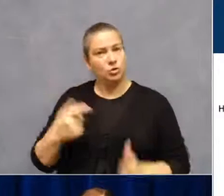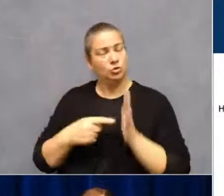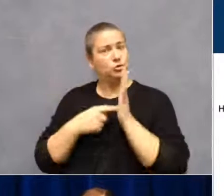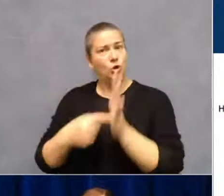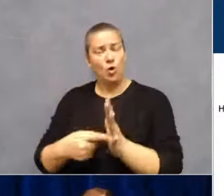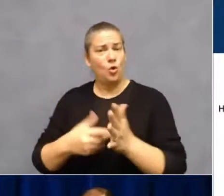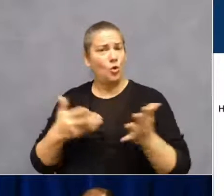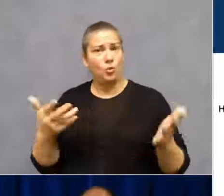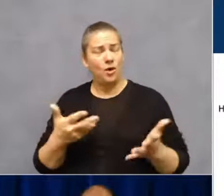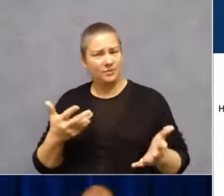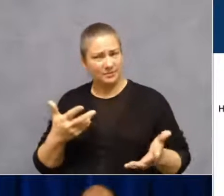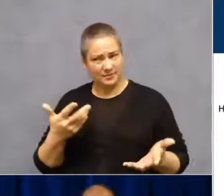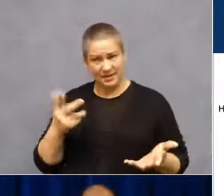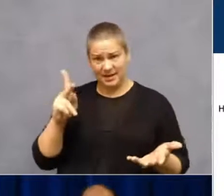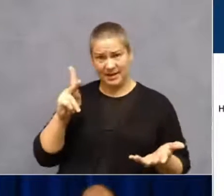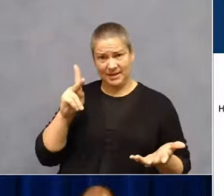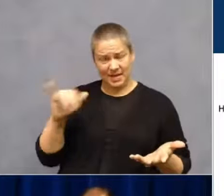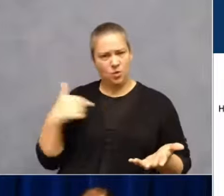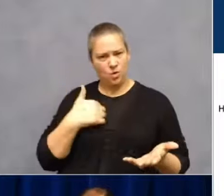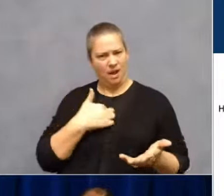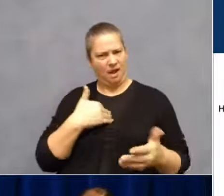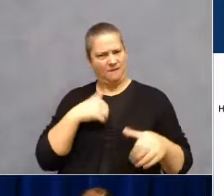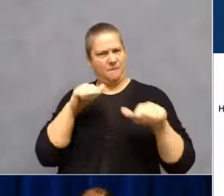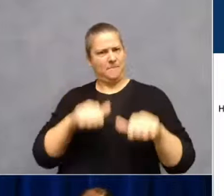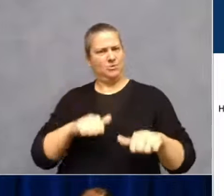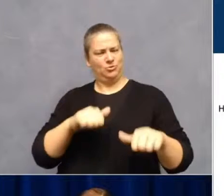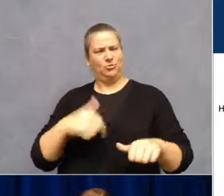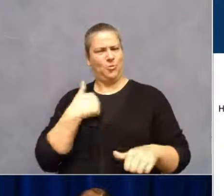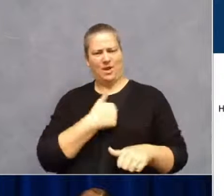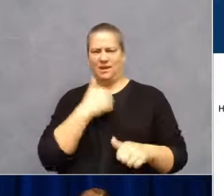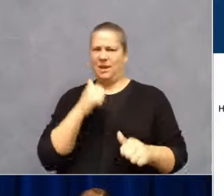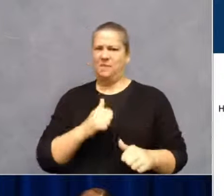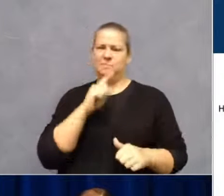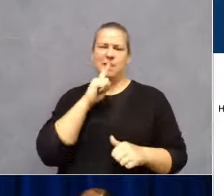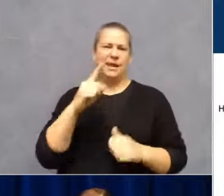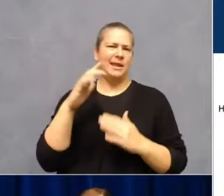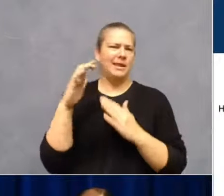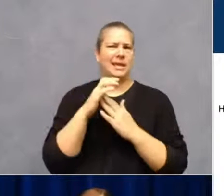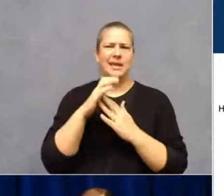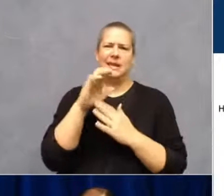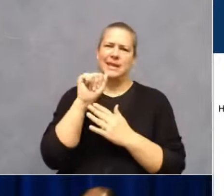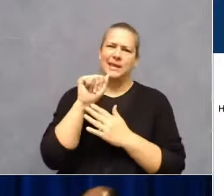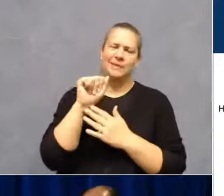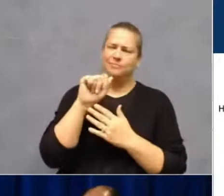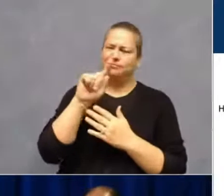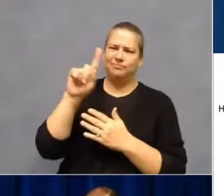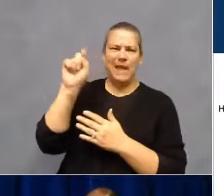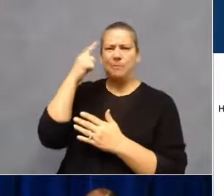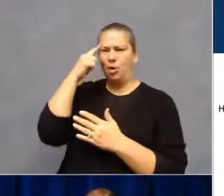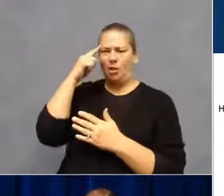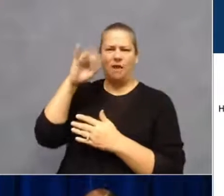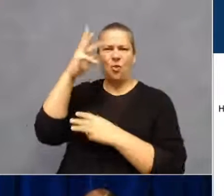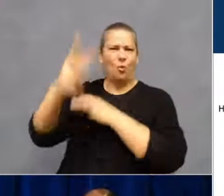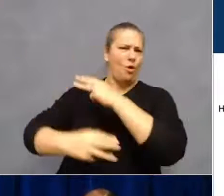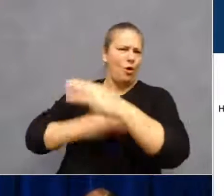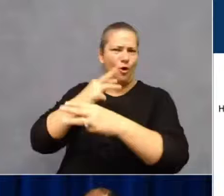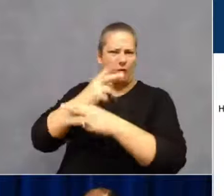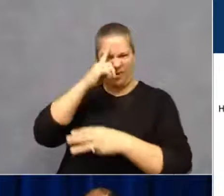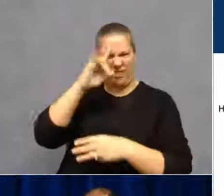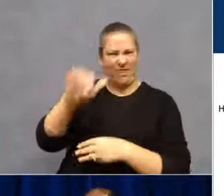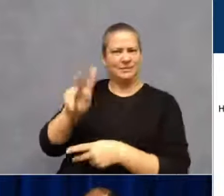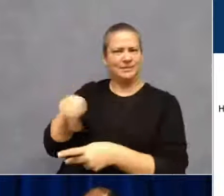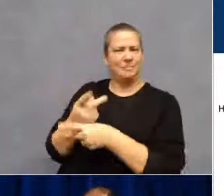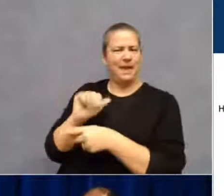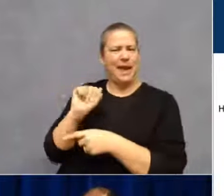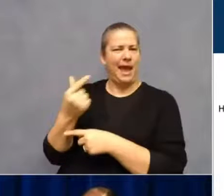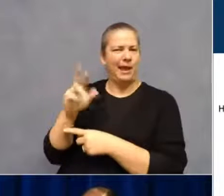make Kentucky the agri-tech capital of the world. The announcement marks the 3rd great